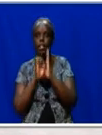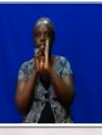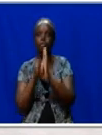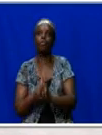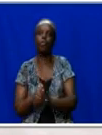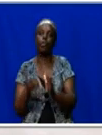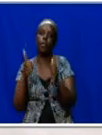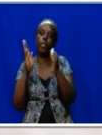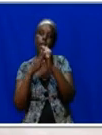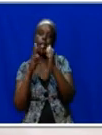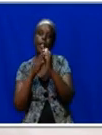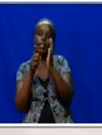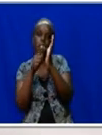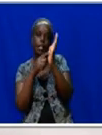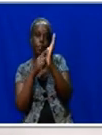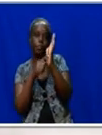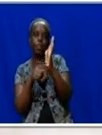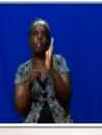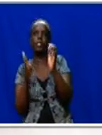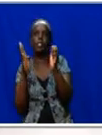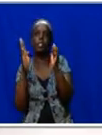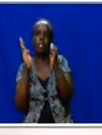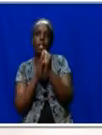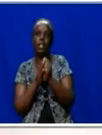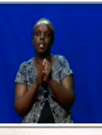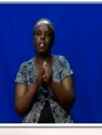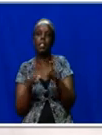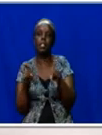9 times 9, the answer would be